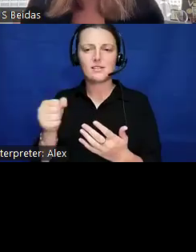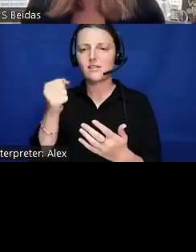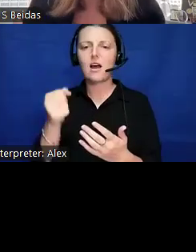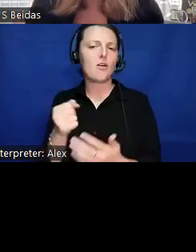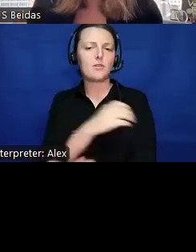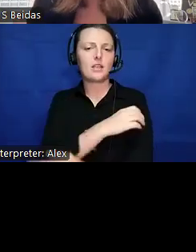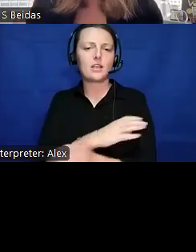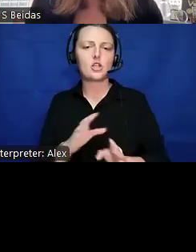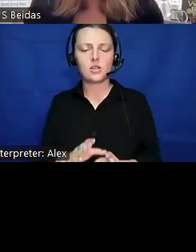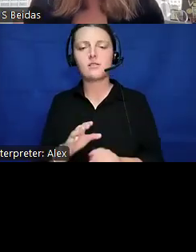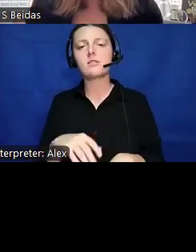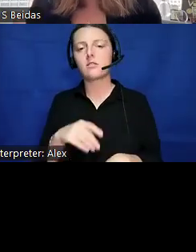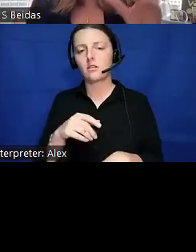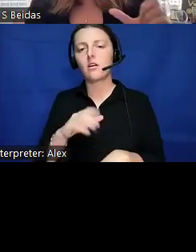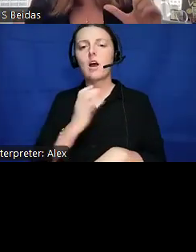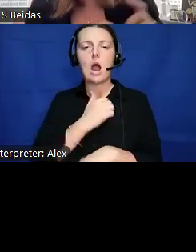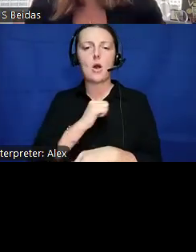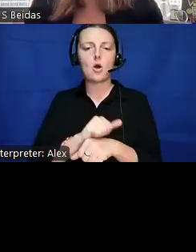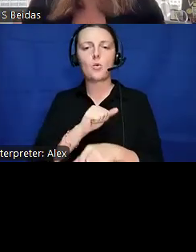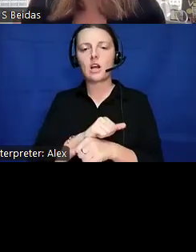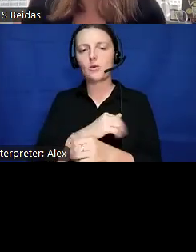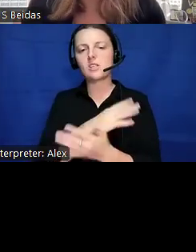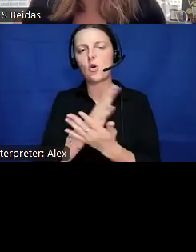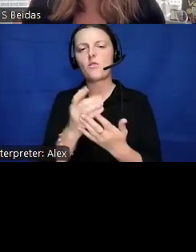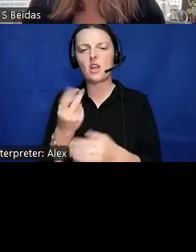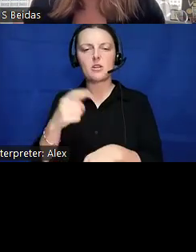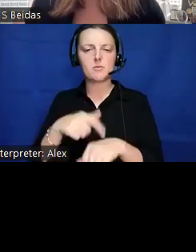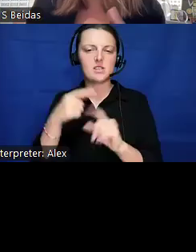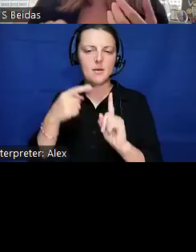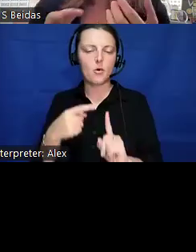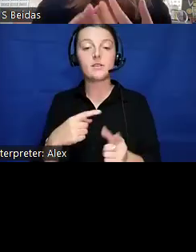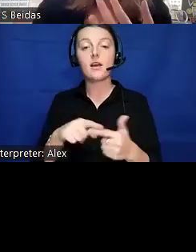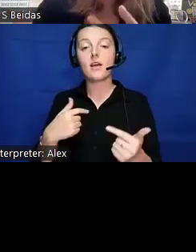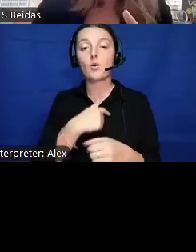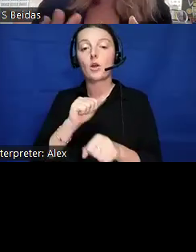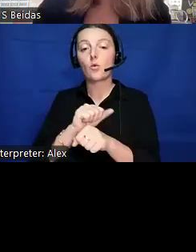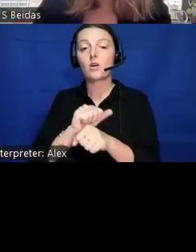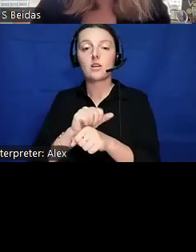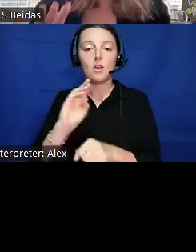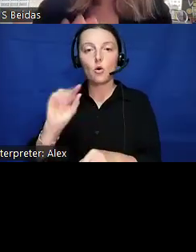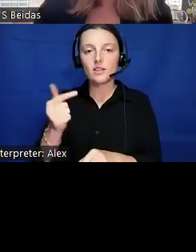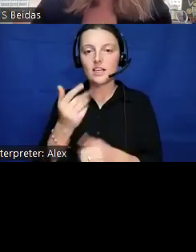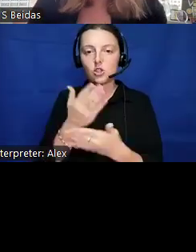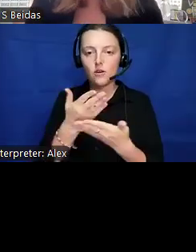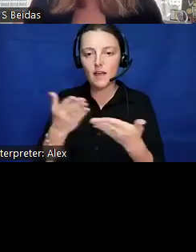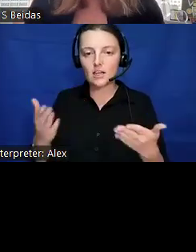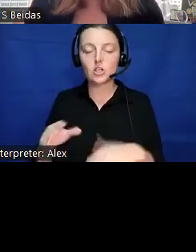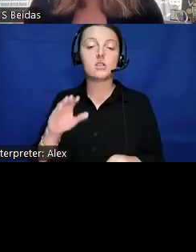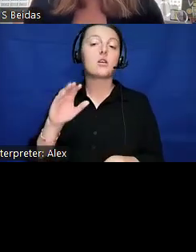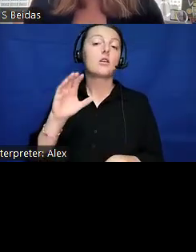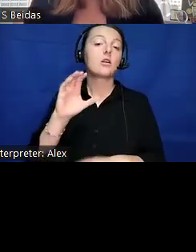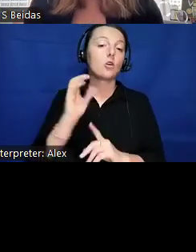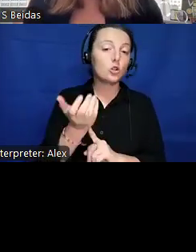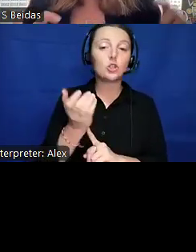cross-sectional, but our work was over multiple time points. And then we looked at a set of organizational factors like their organizational culture and climate, the